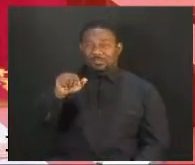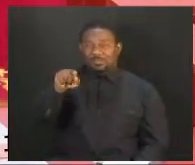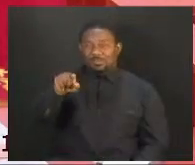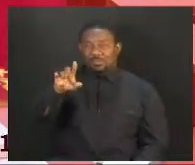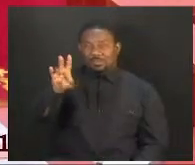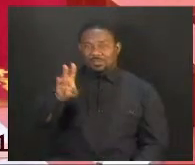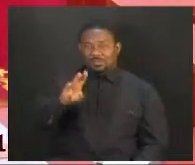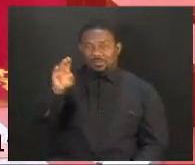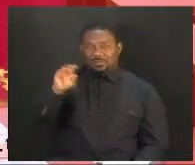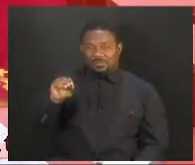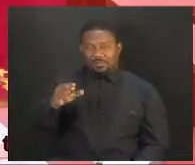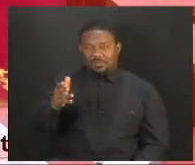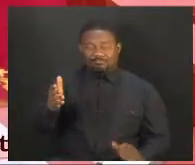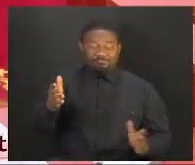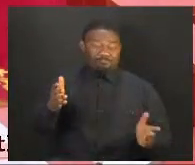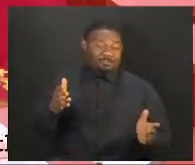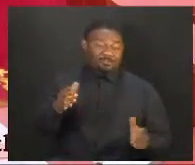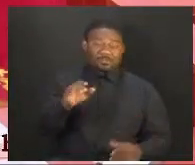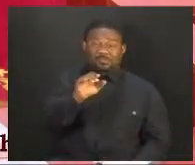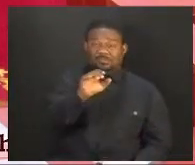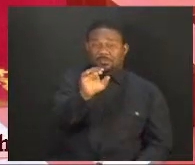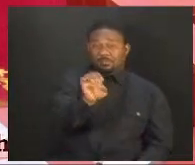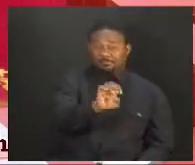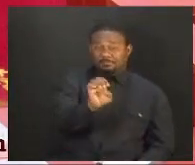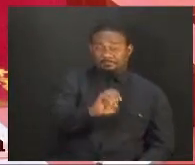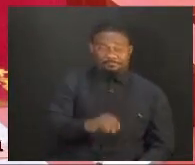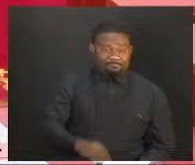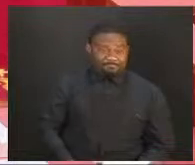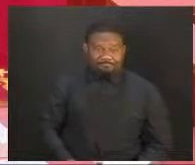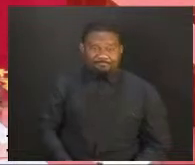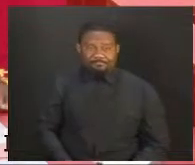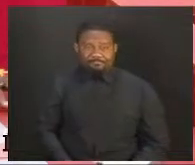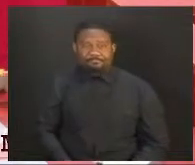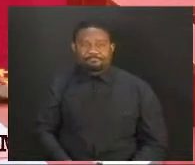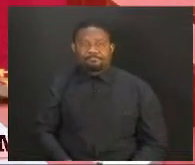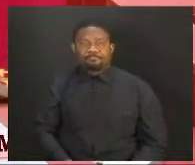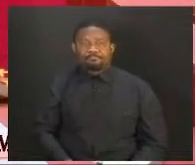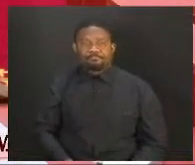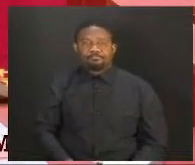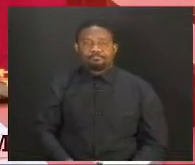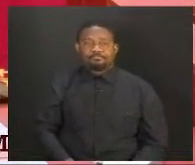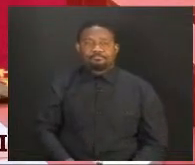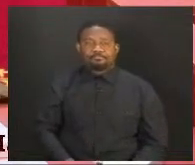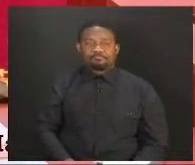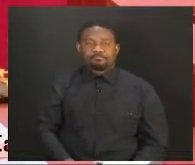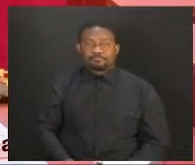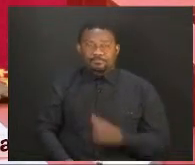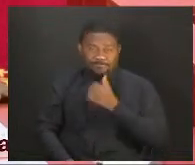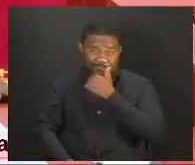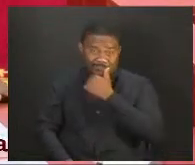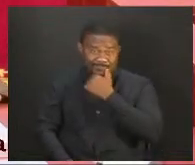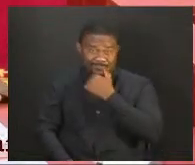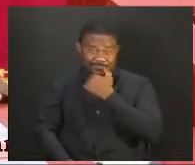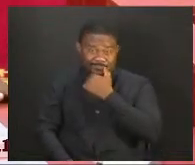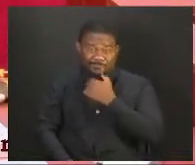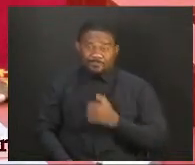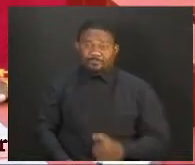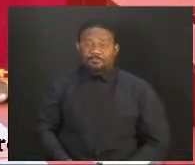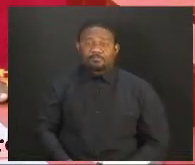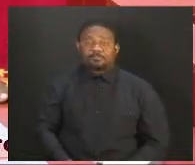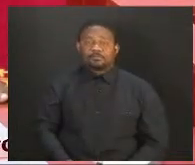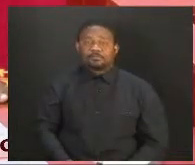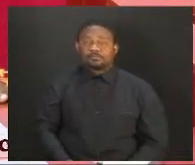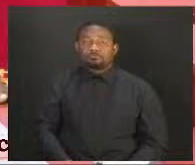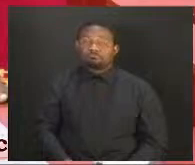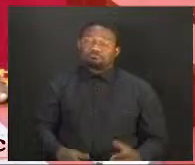the euro. Mr. Speaker, Right Honorable Speaker, it is what